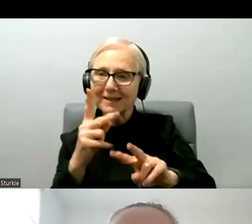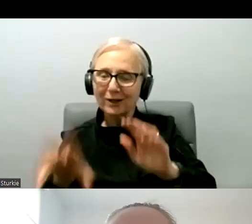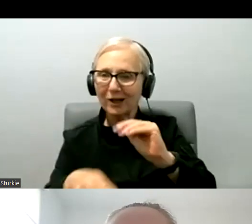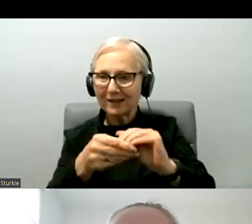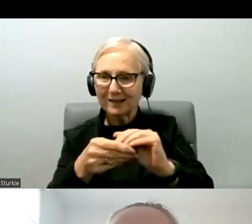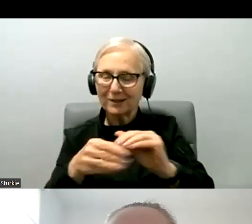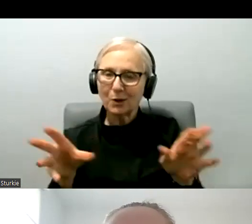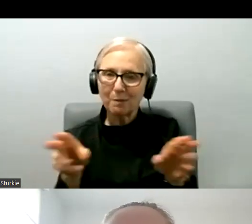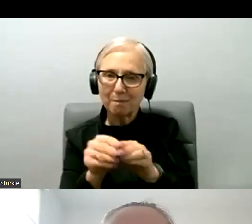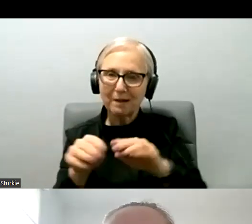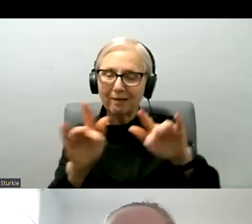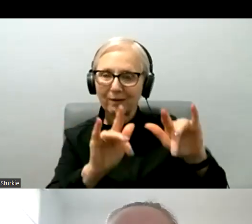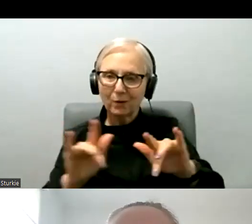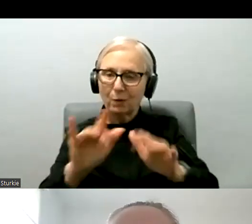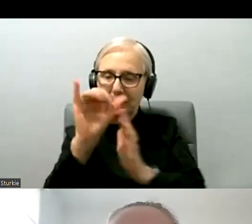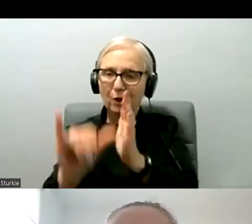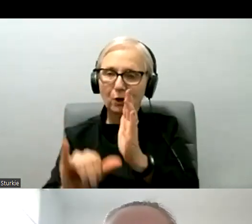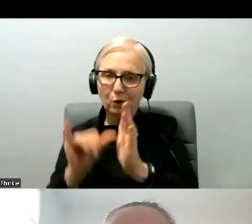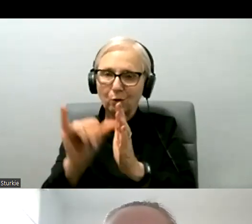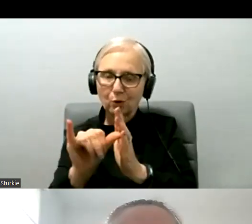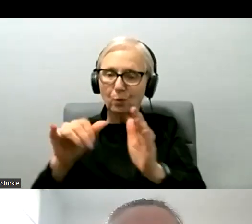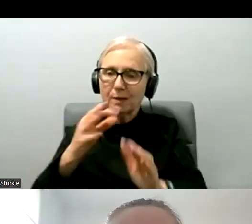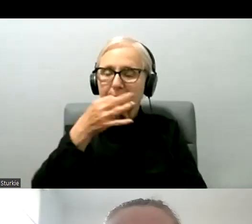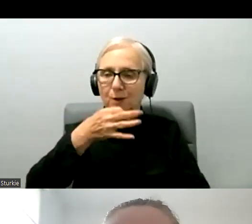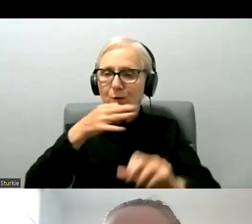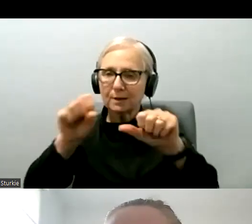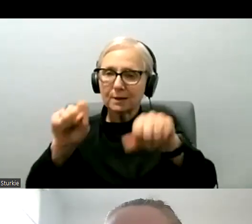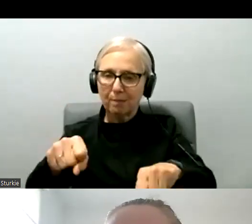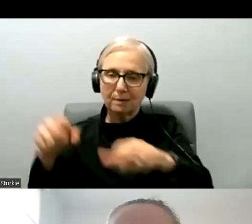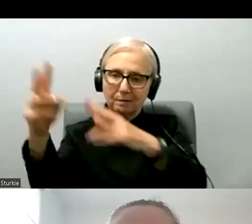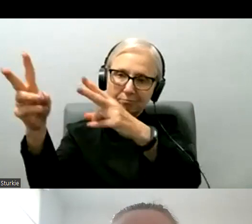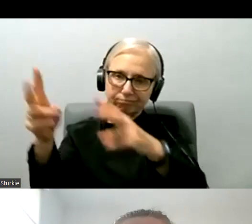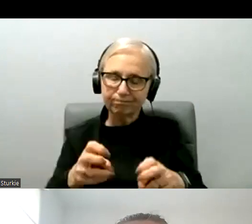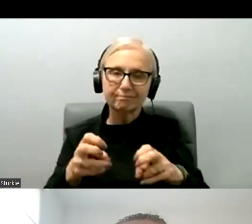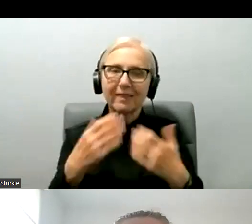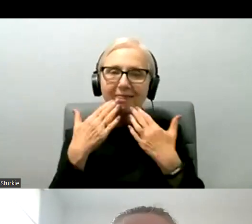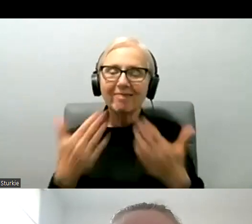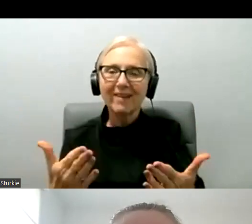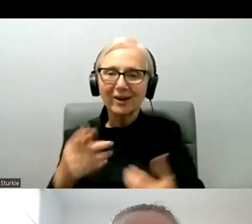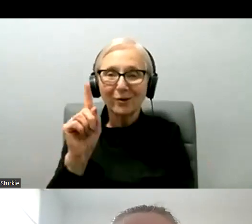this recording will be up on the YouTube as soon as we can get that downloaded. So thank you.